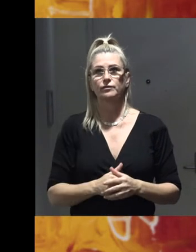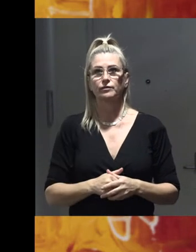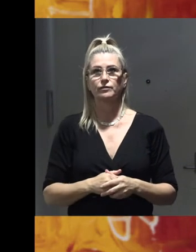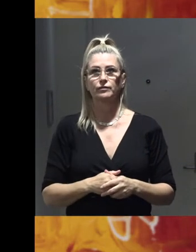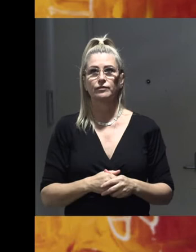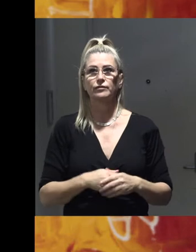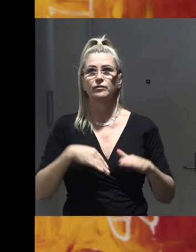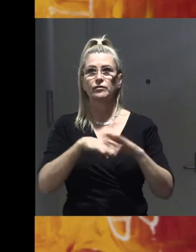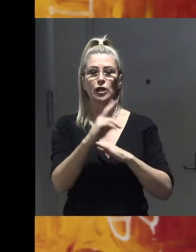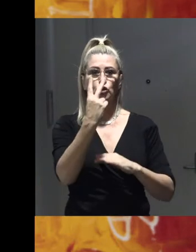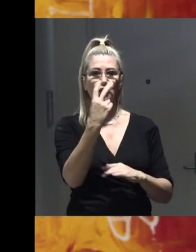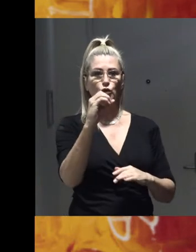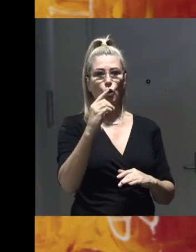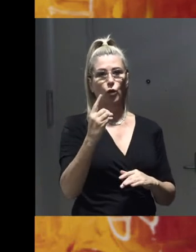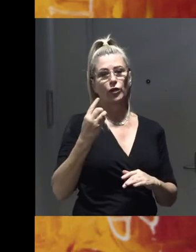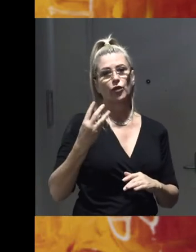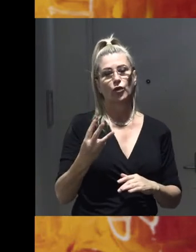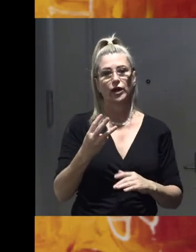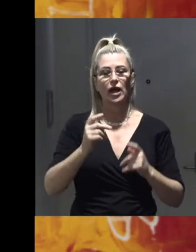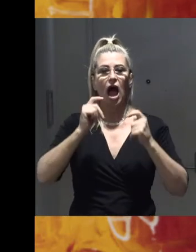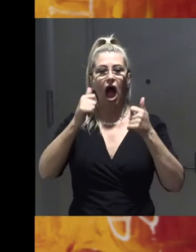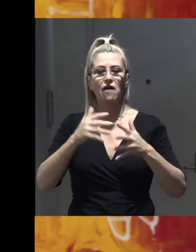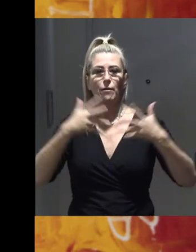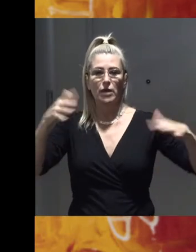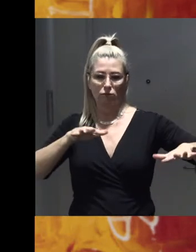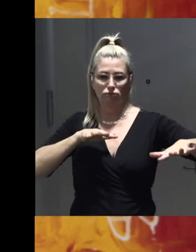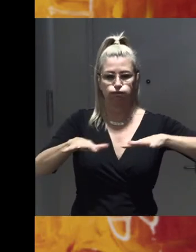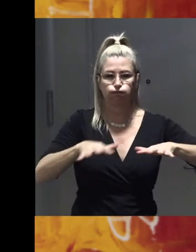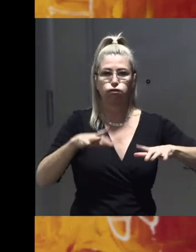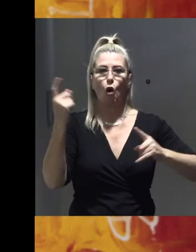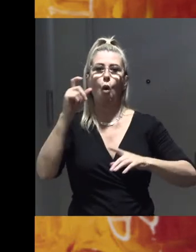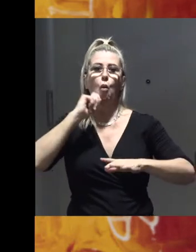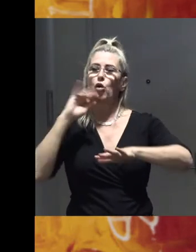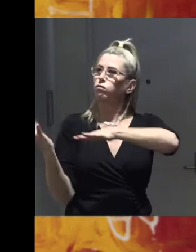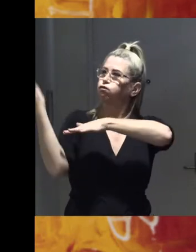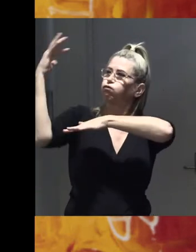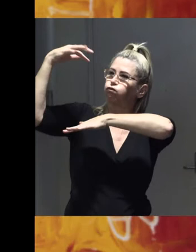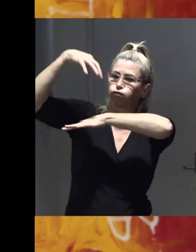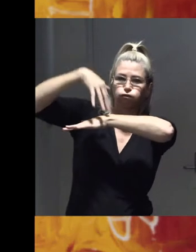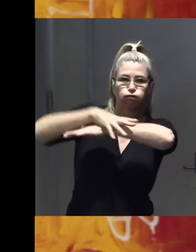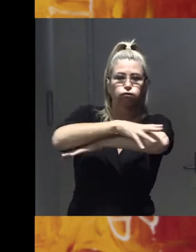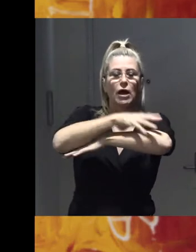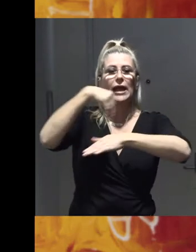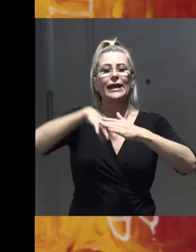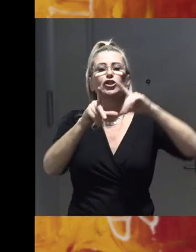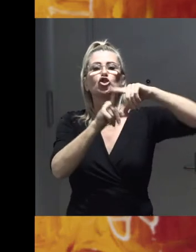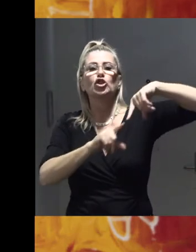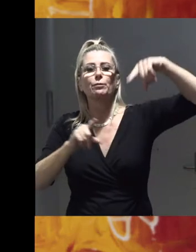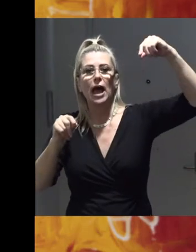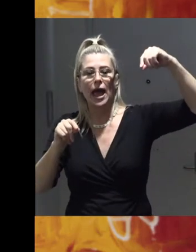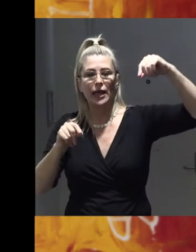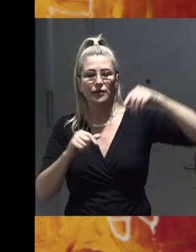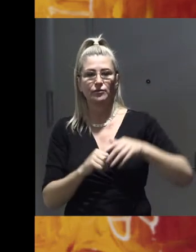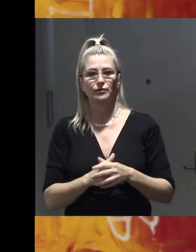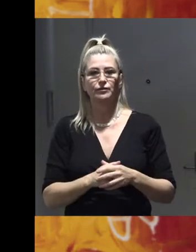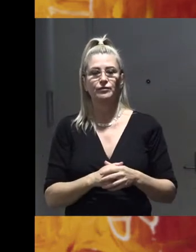In 2013, after the major earthquake and tsunami that ravaged the east coast of Japan and its people,